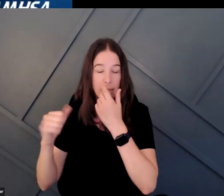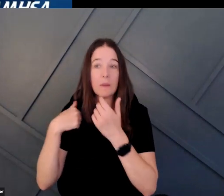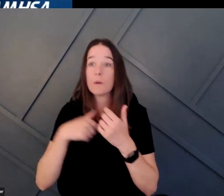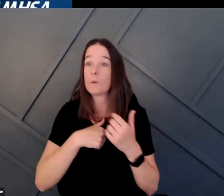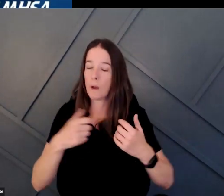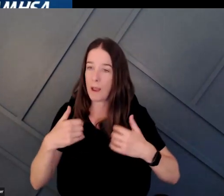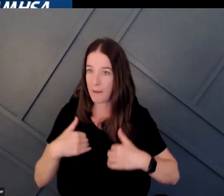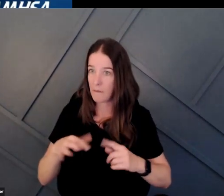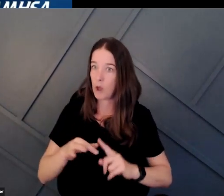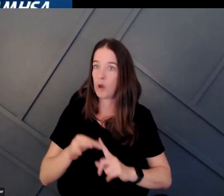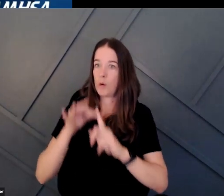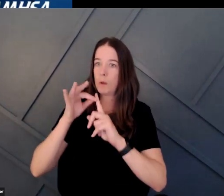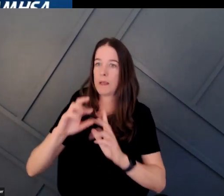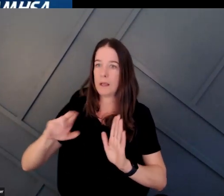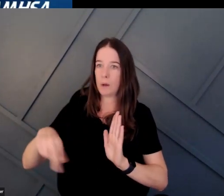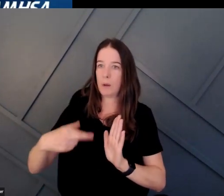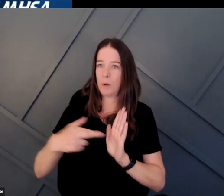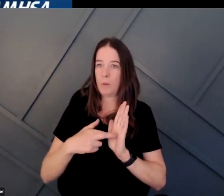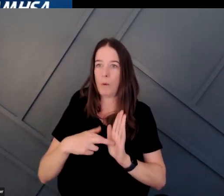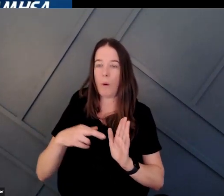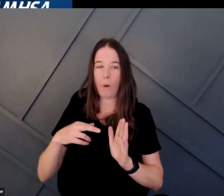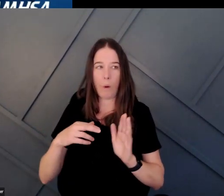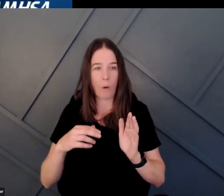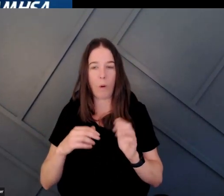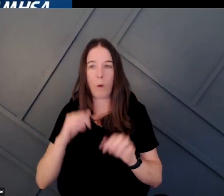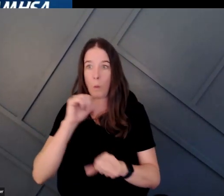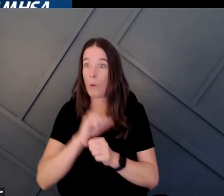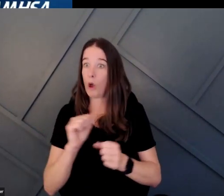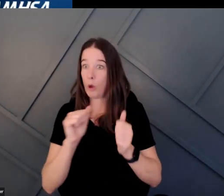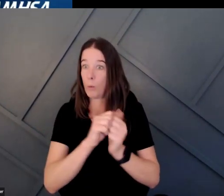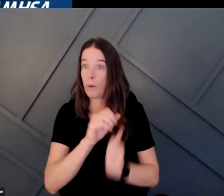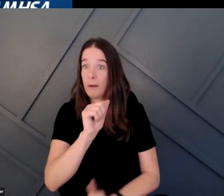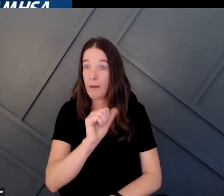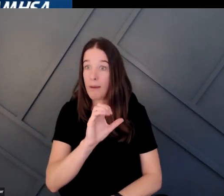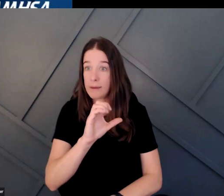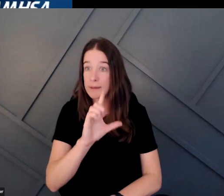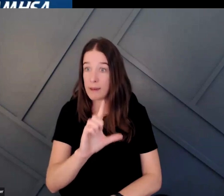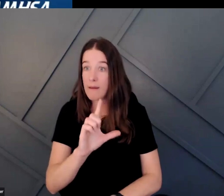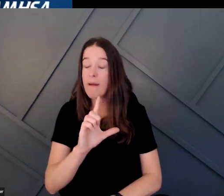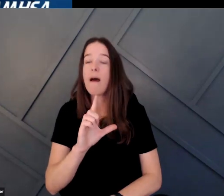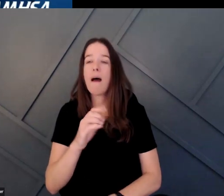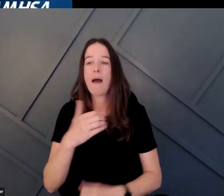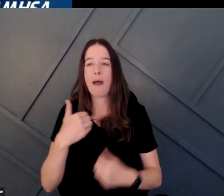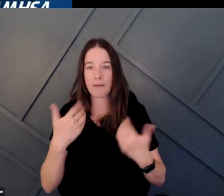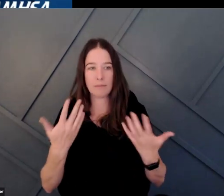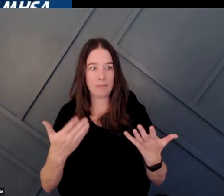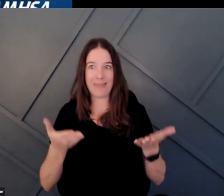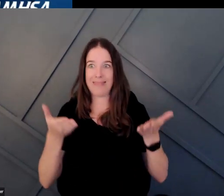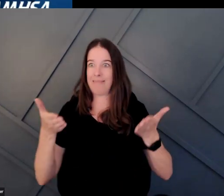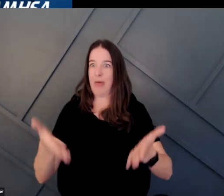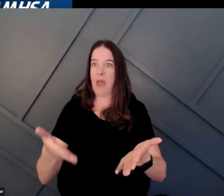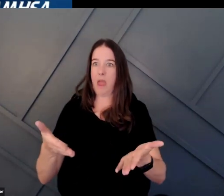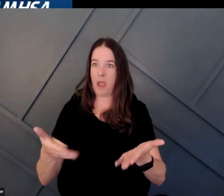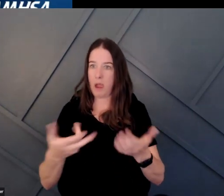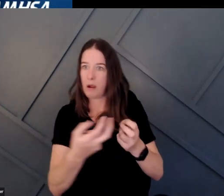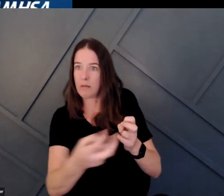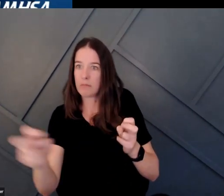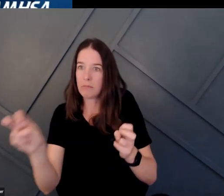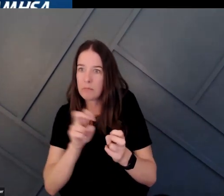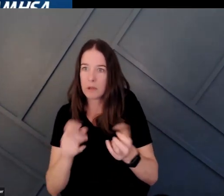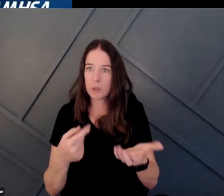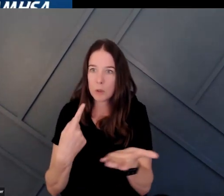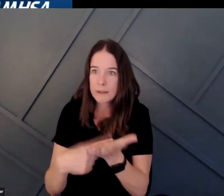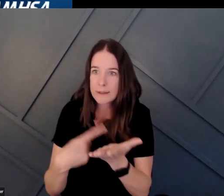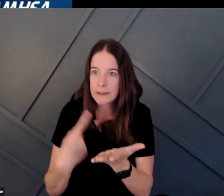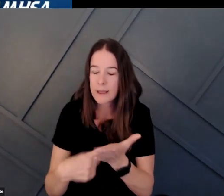partner agency, ACL, in really having a seat at the table to talk about the